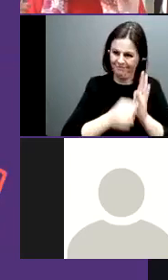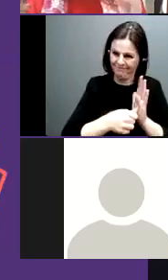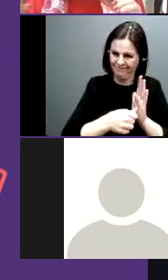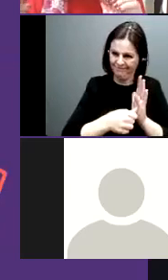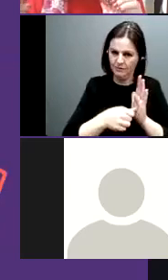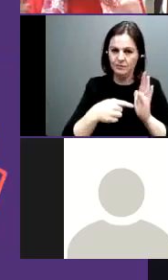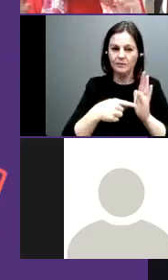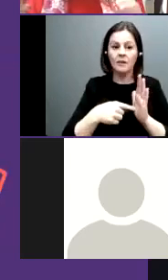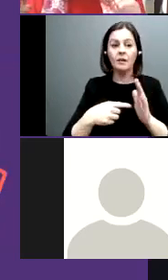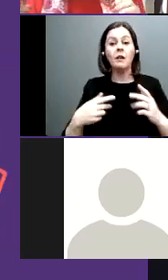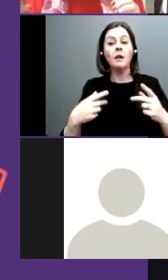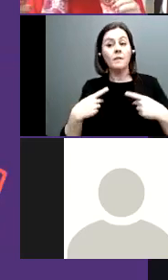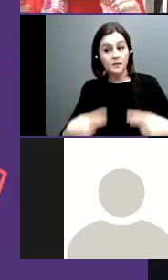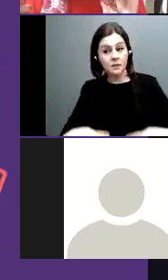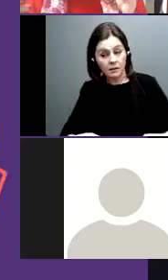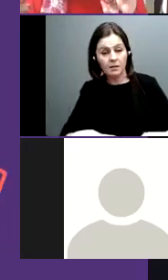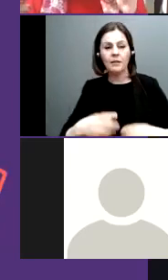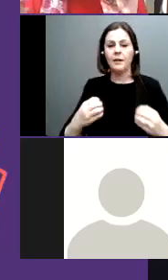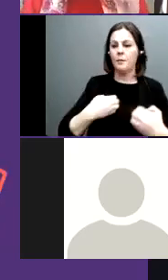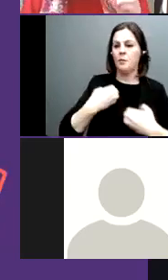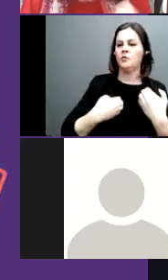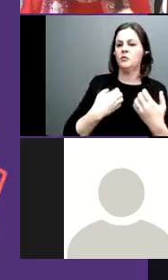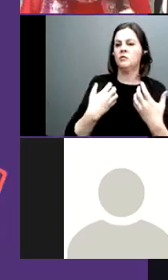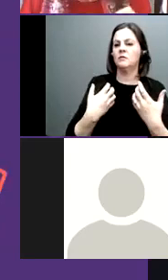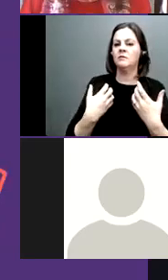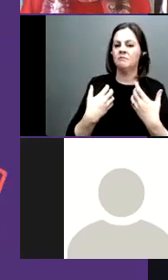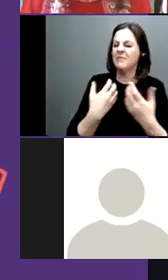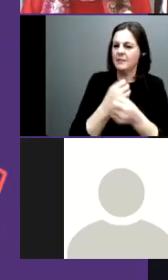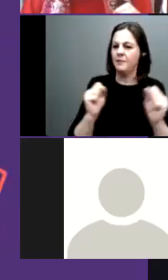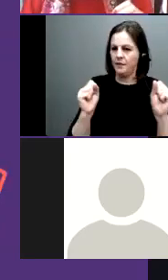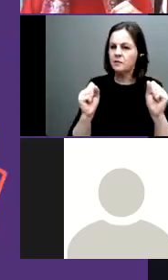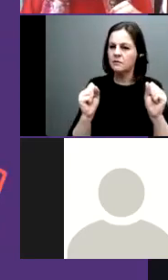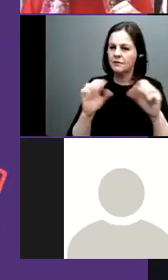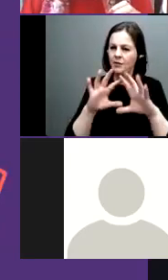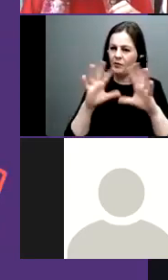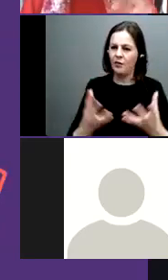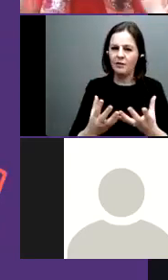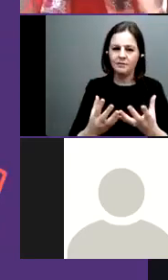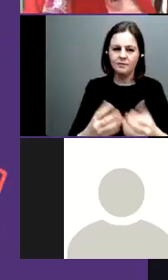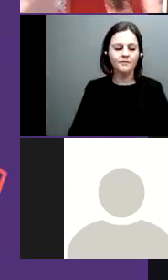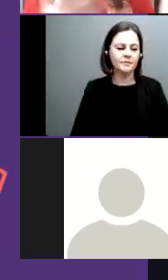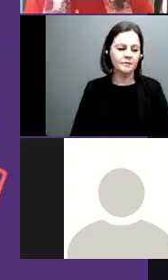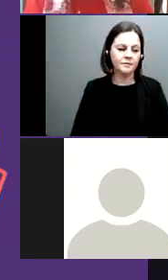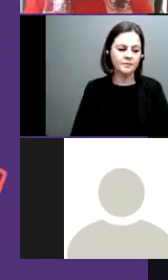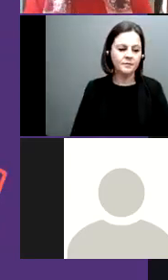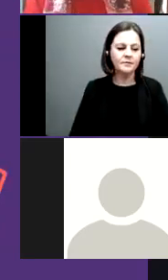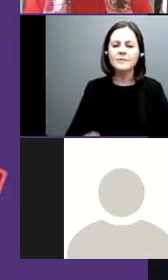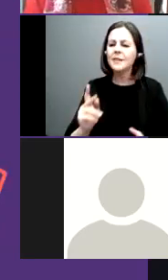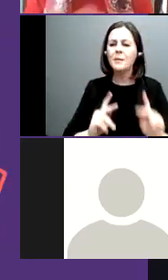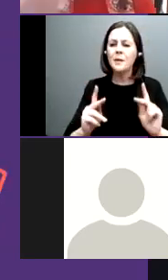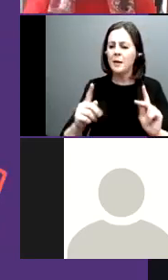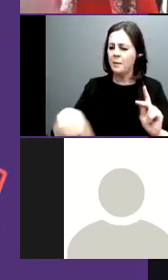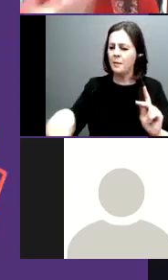and emotional well-being. Folks need to know that when they either come into the